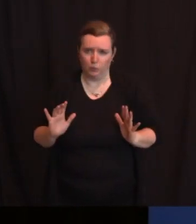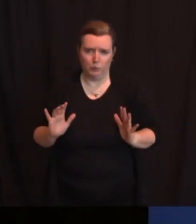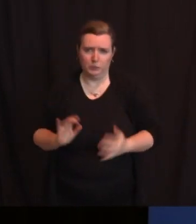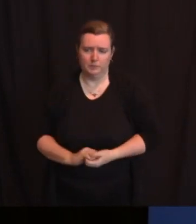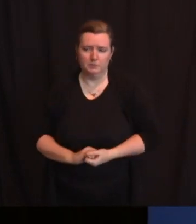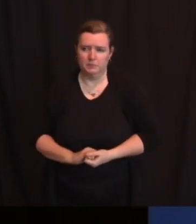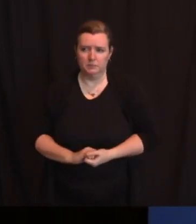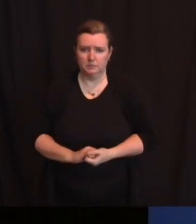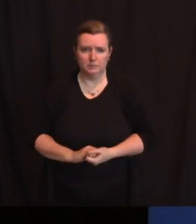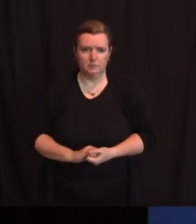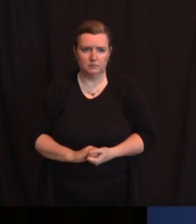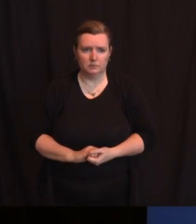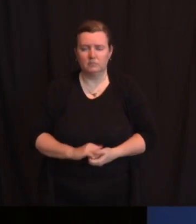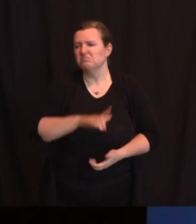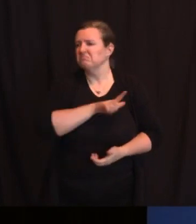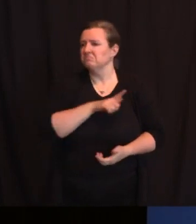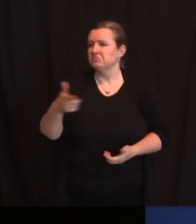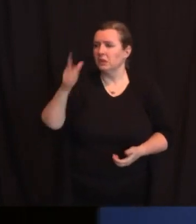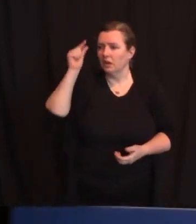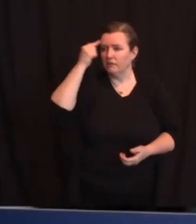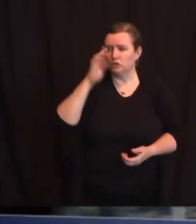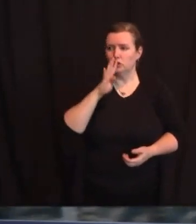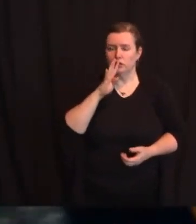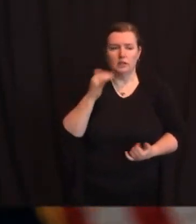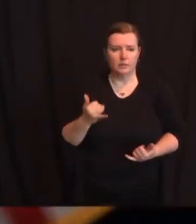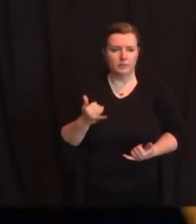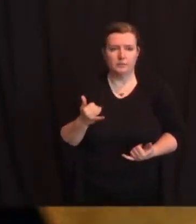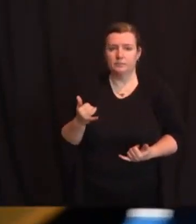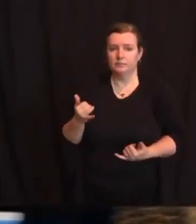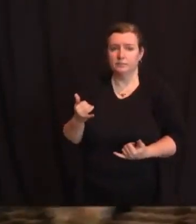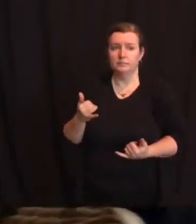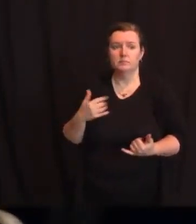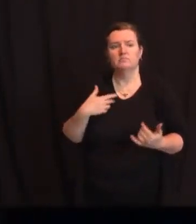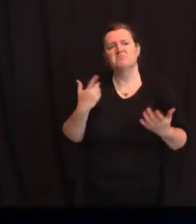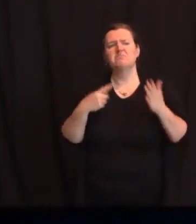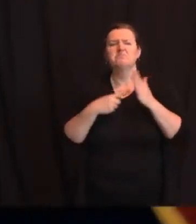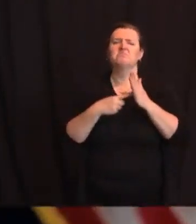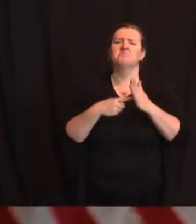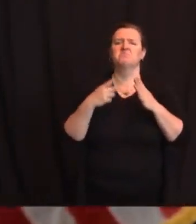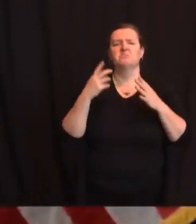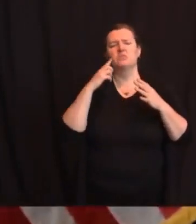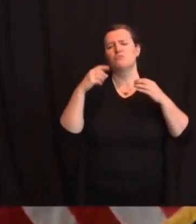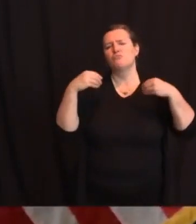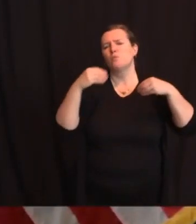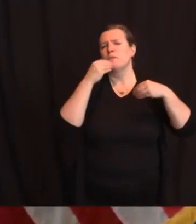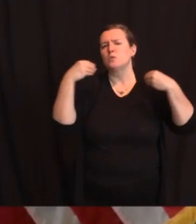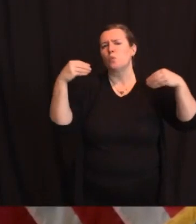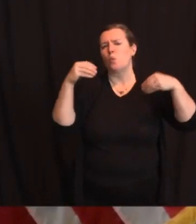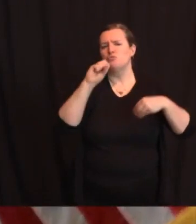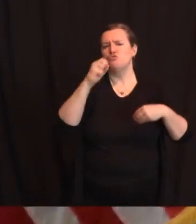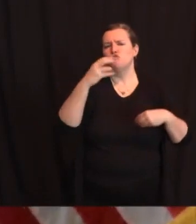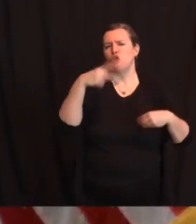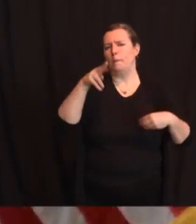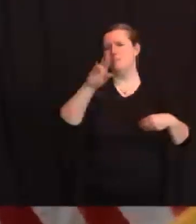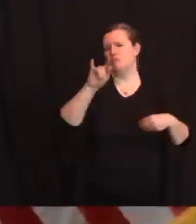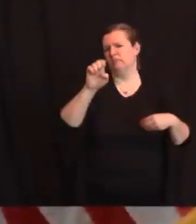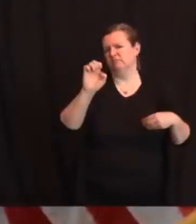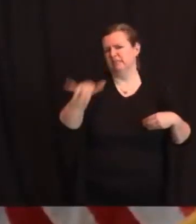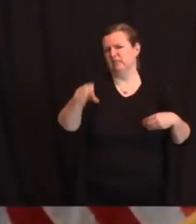I go to ShopRite, and I have a regular experience in ShopRite.